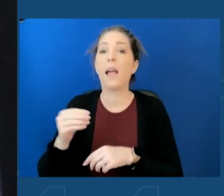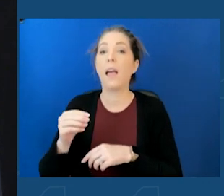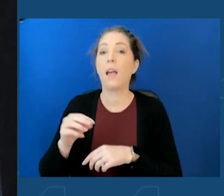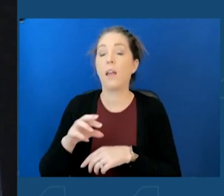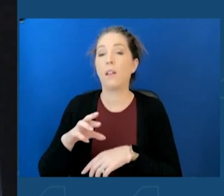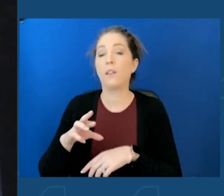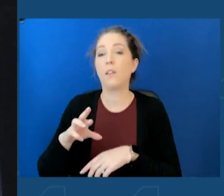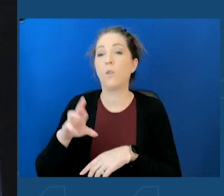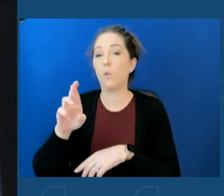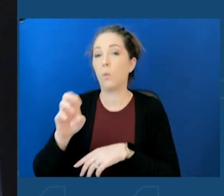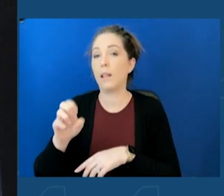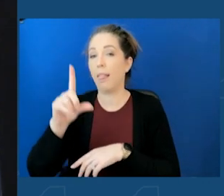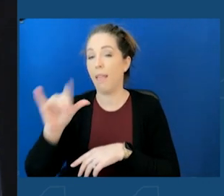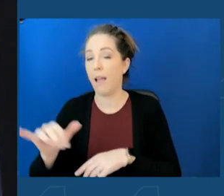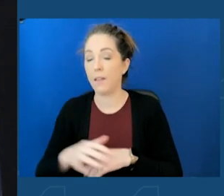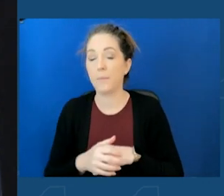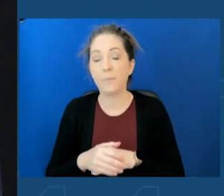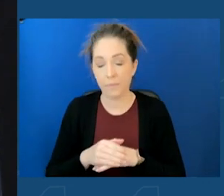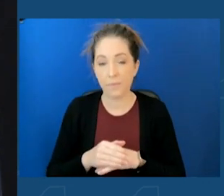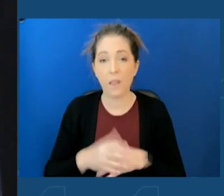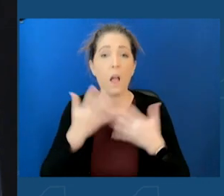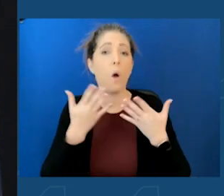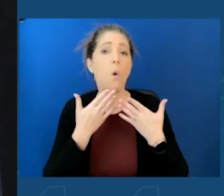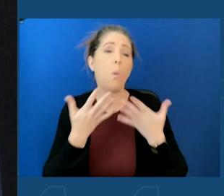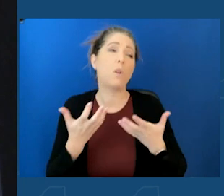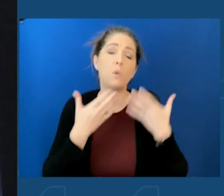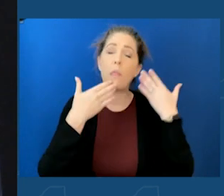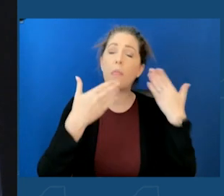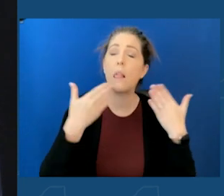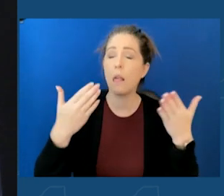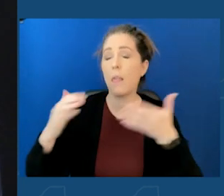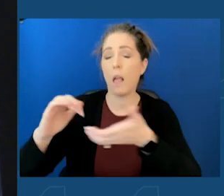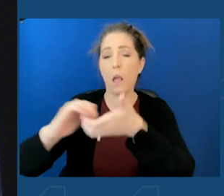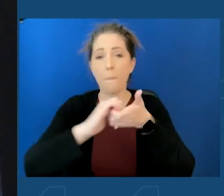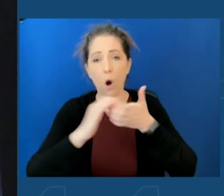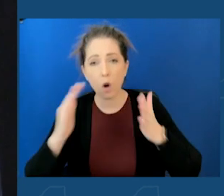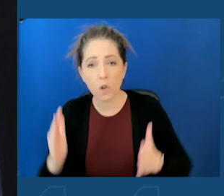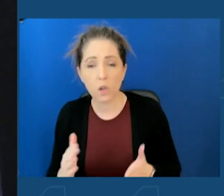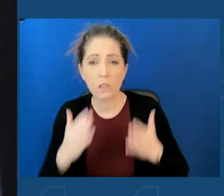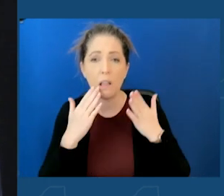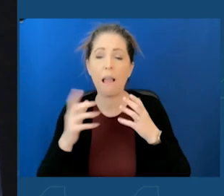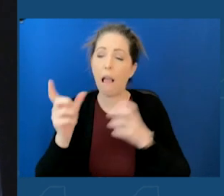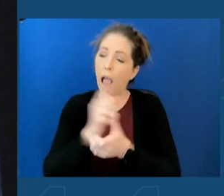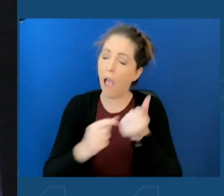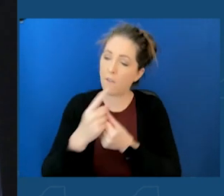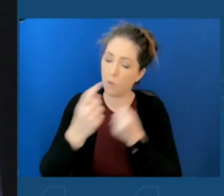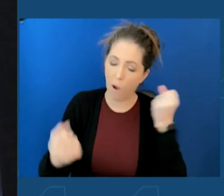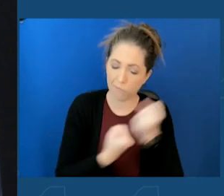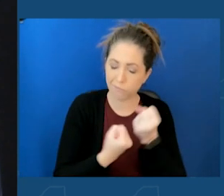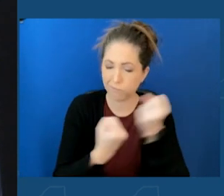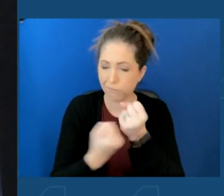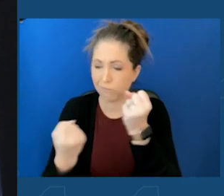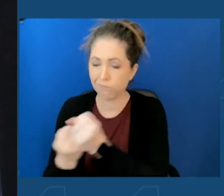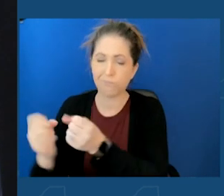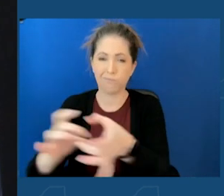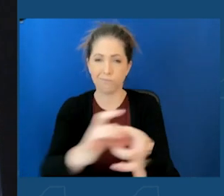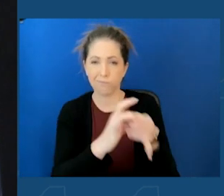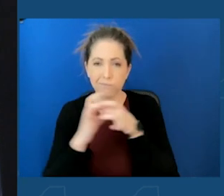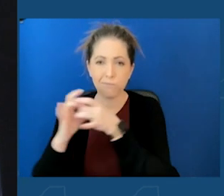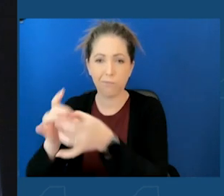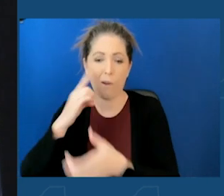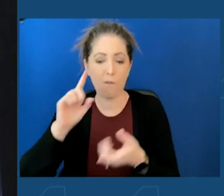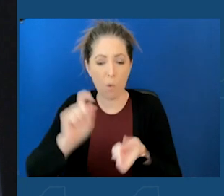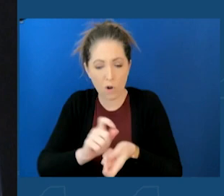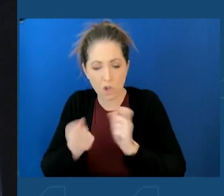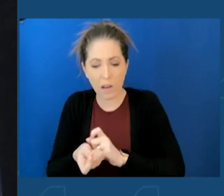want to thank all the partners, and I want to thank people for banding together to make this change. And I really do believe that history will look